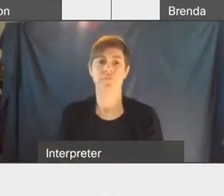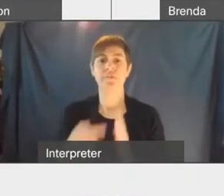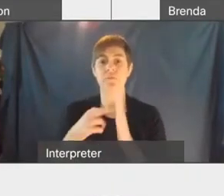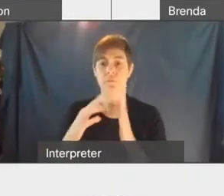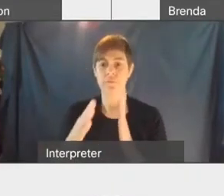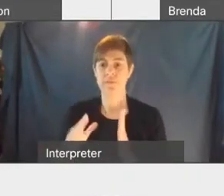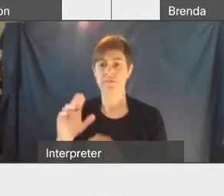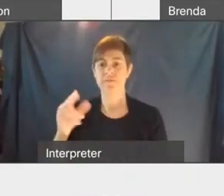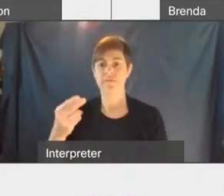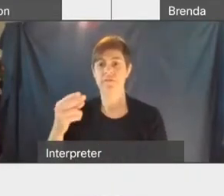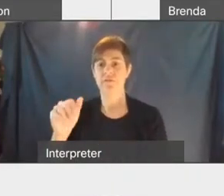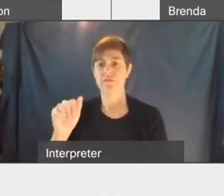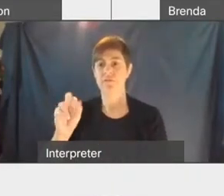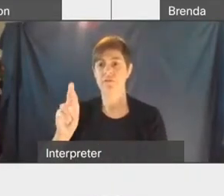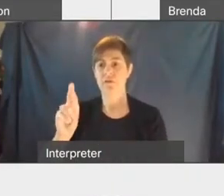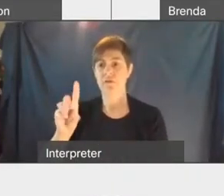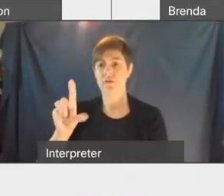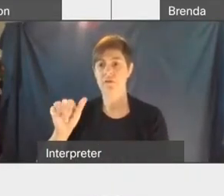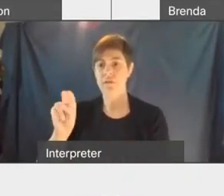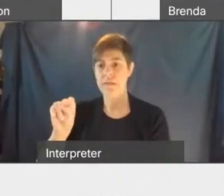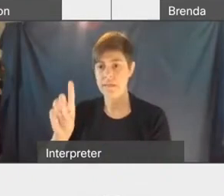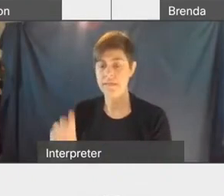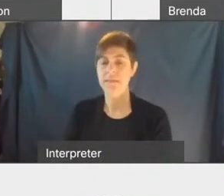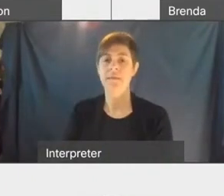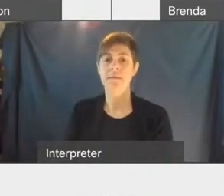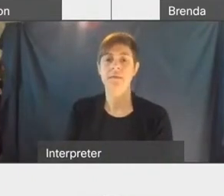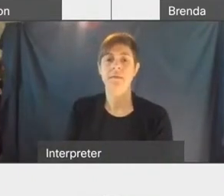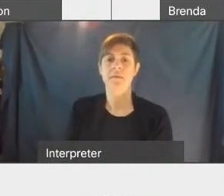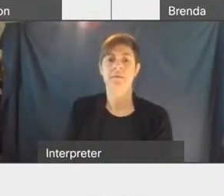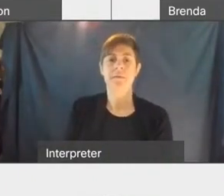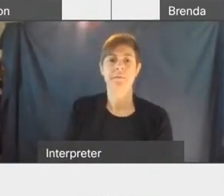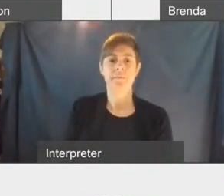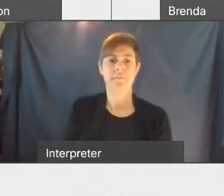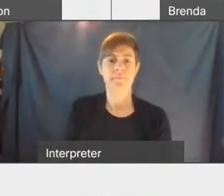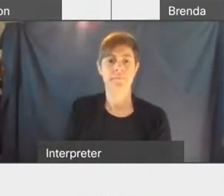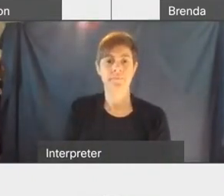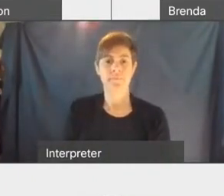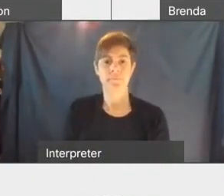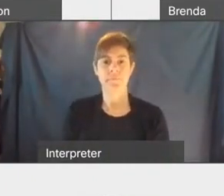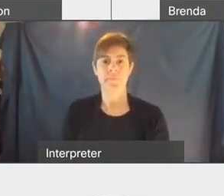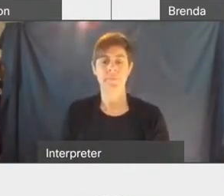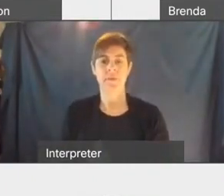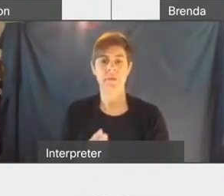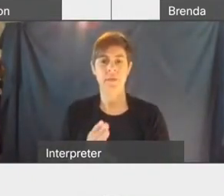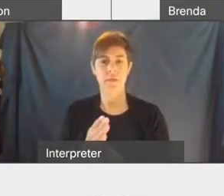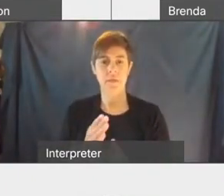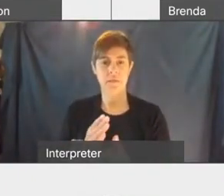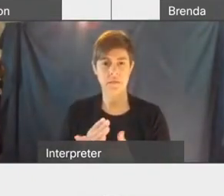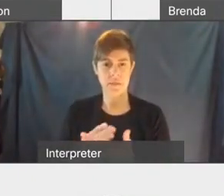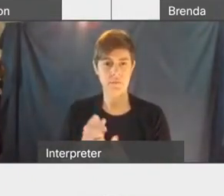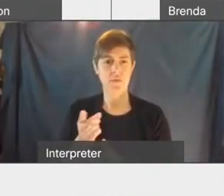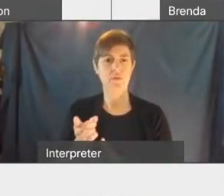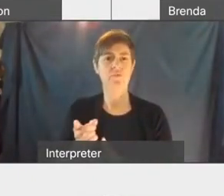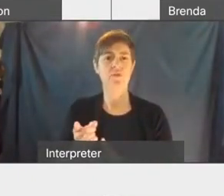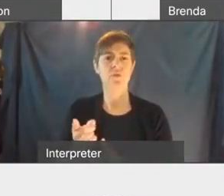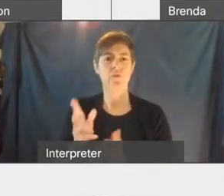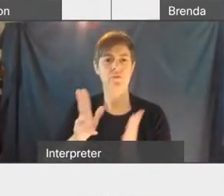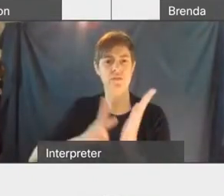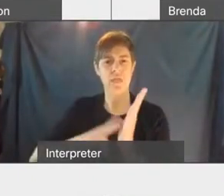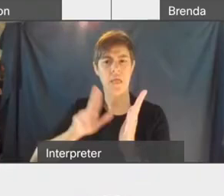Carlin. Some of you have previously signed up and into more lengthy public comments as of